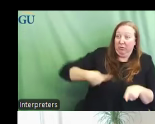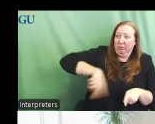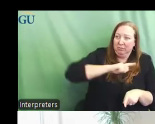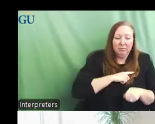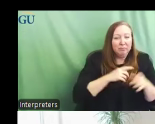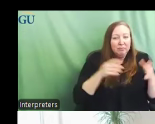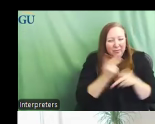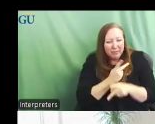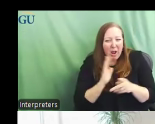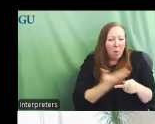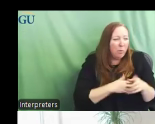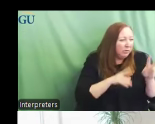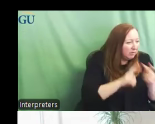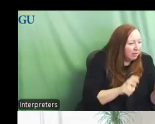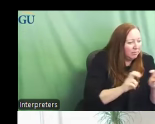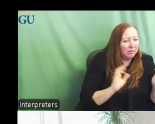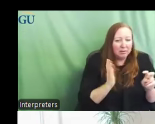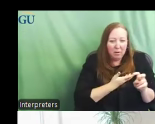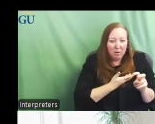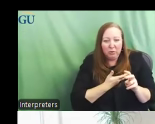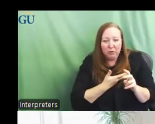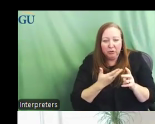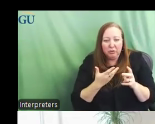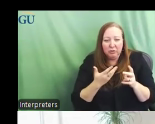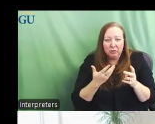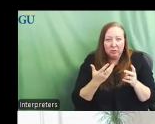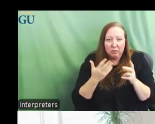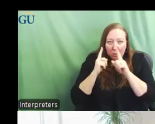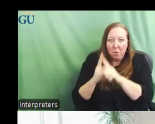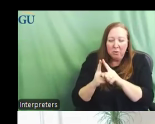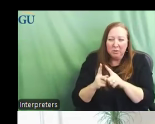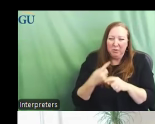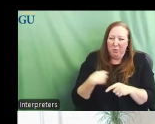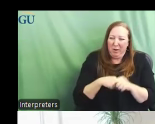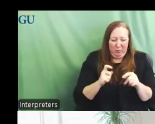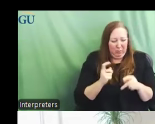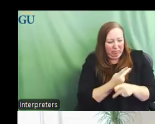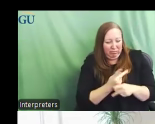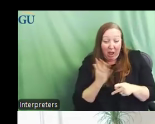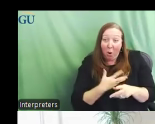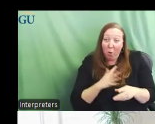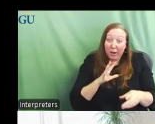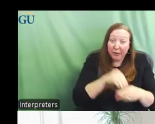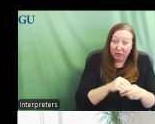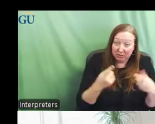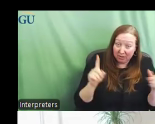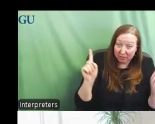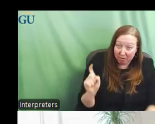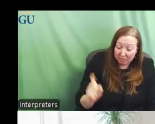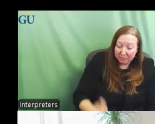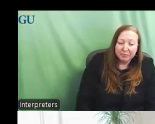we're making progress or being successful with our interventions? And one of the interesting things is